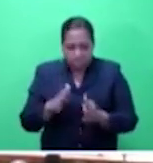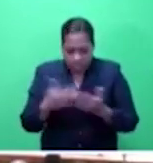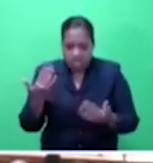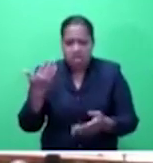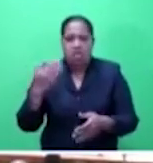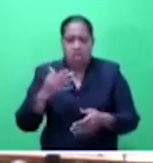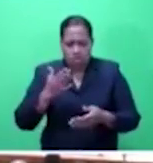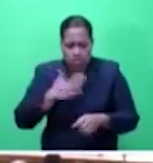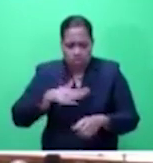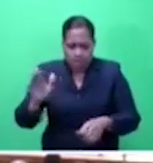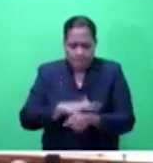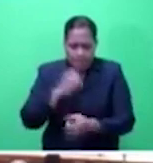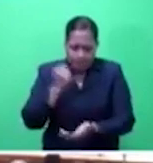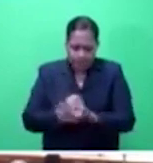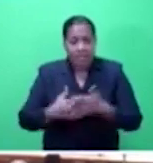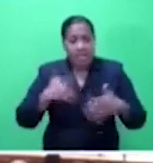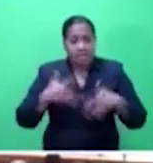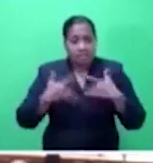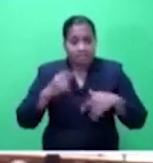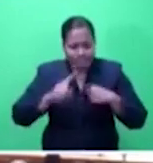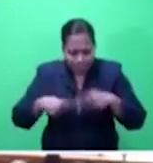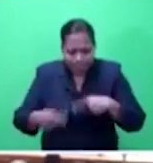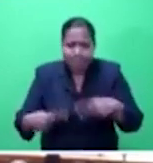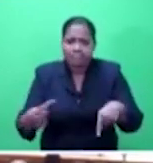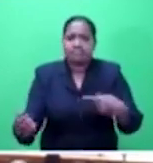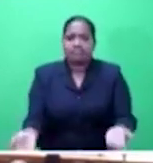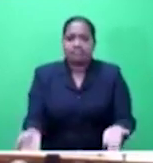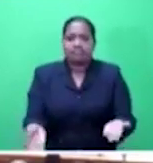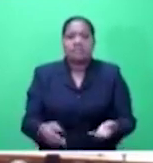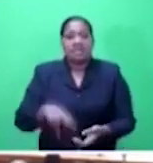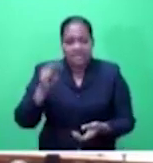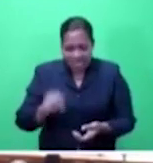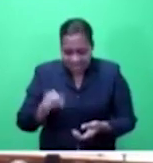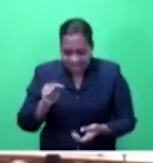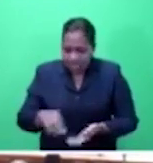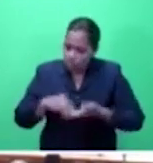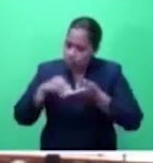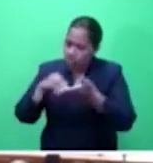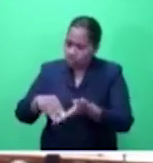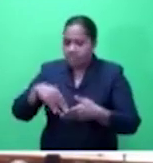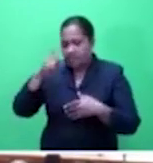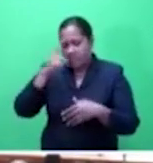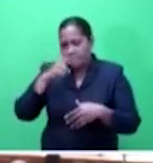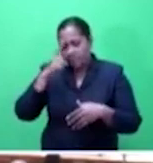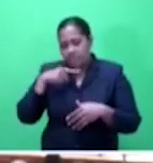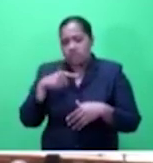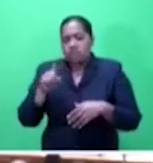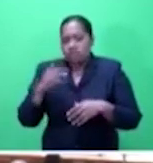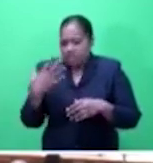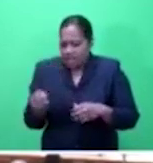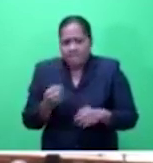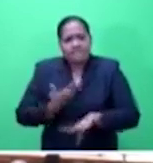This budget gives businesses the flexibility they need to keep their people invest in new opportunities and prepare